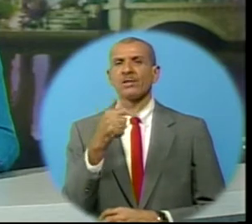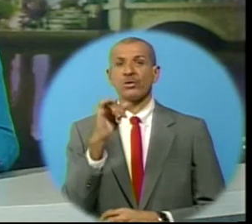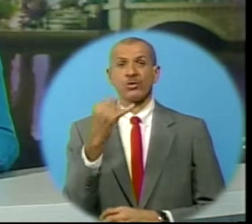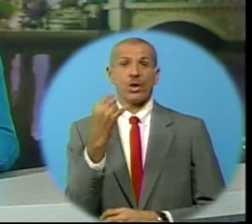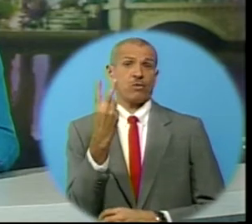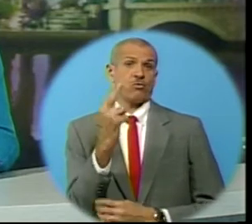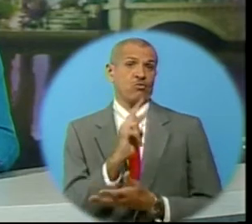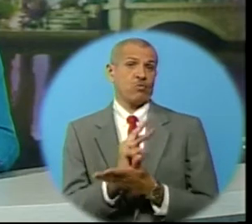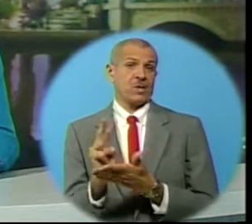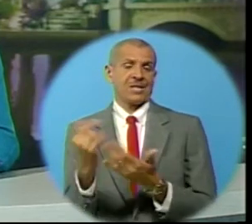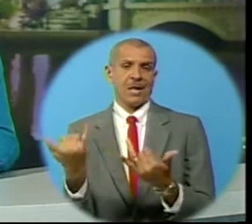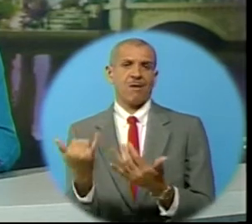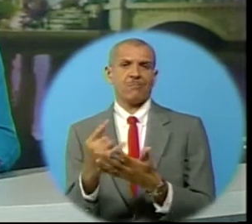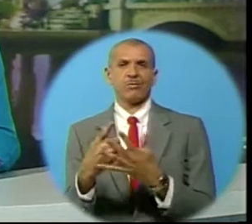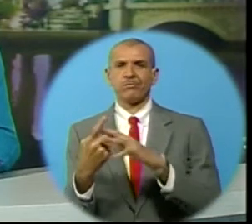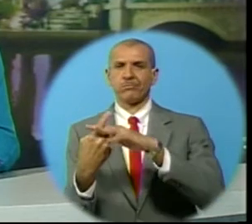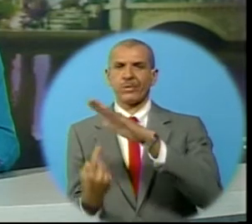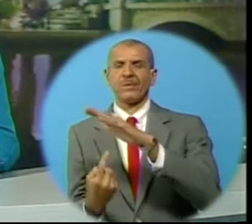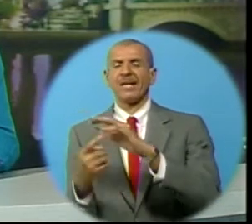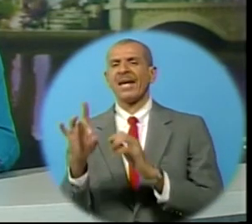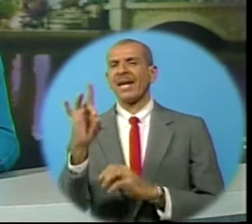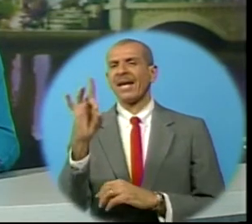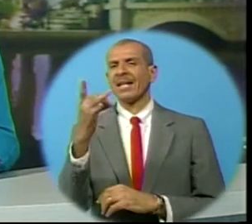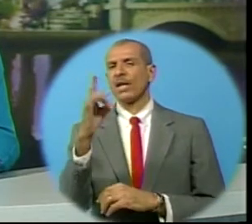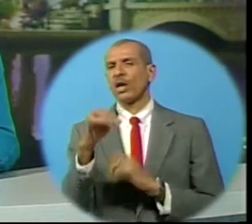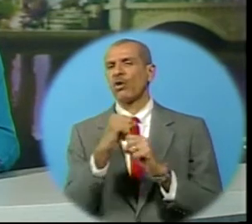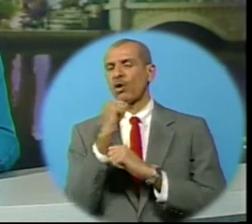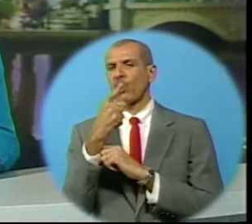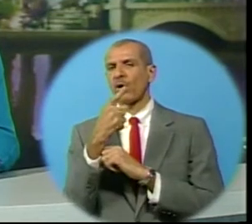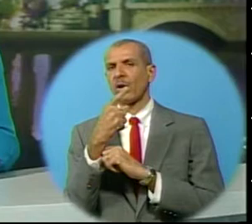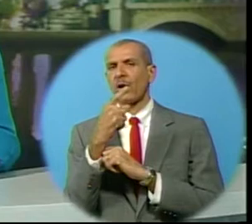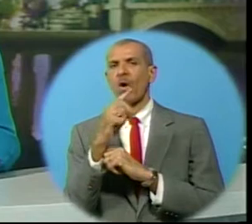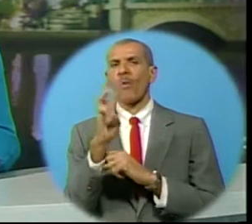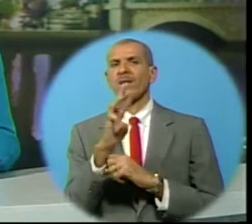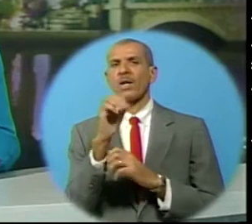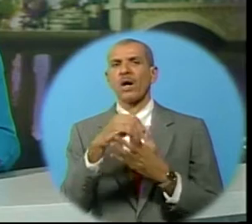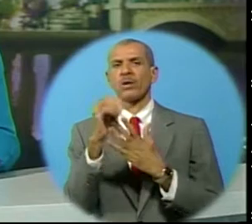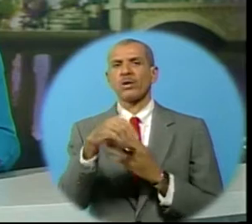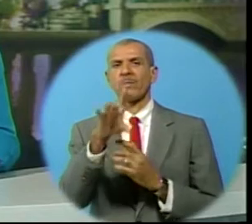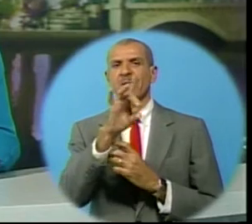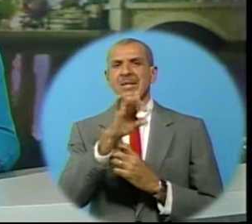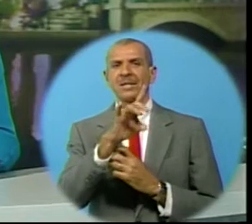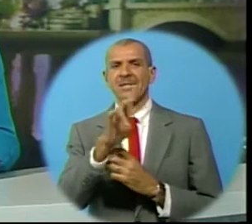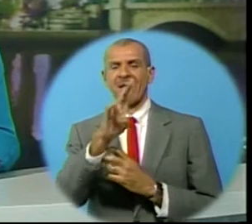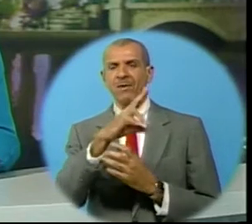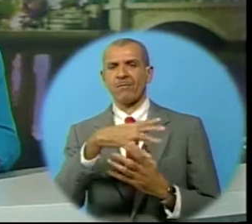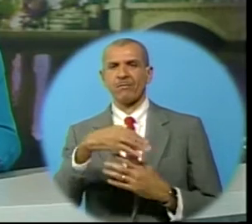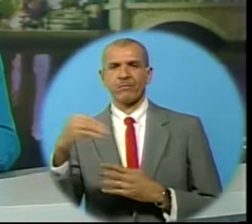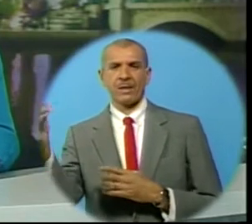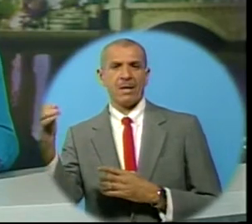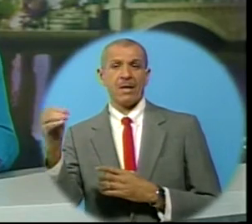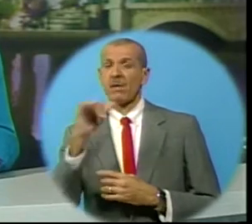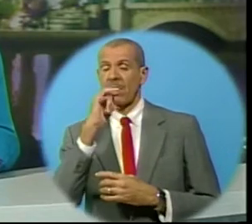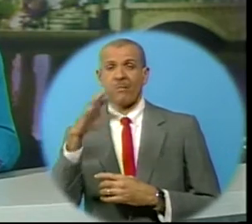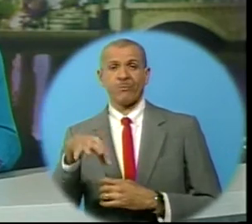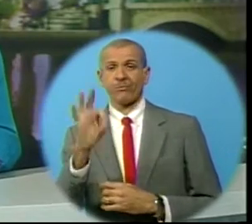The 18-year-old is reported to have left her home on Wednesday, October 7th, and has not been seen since.